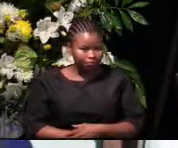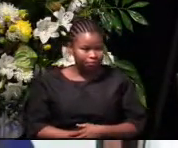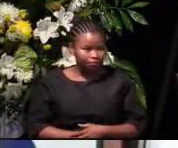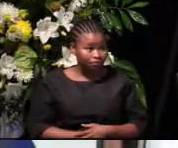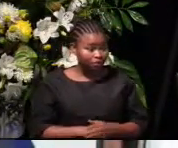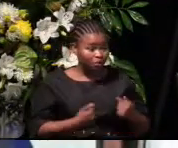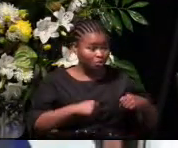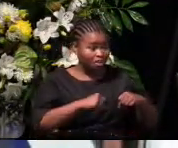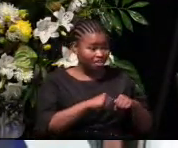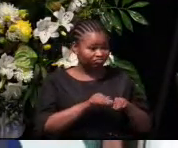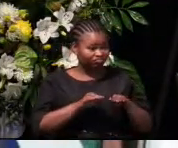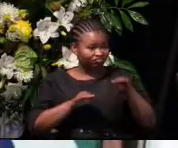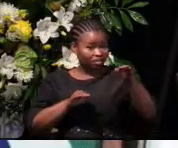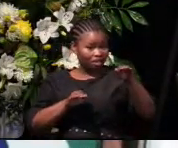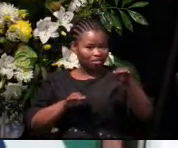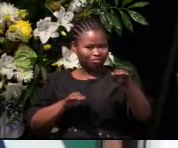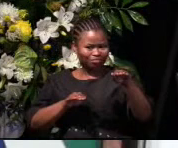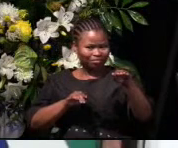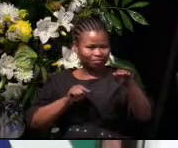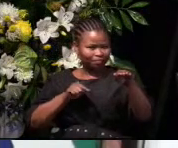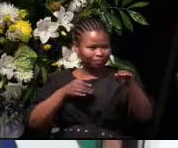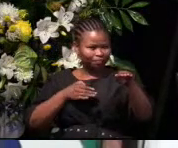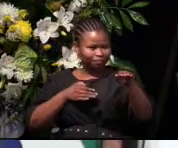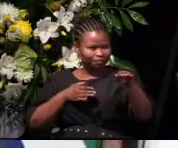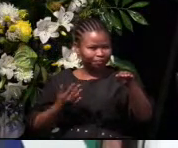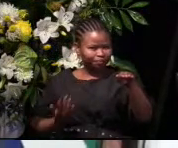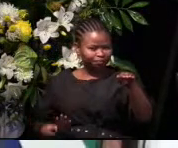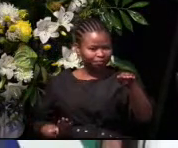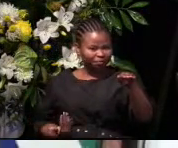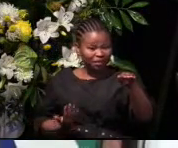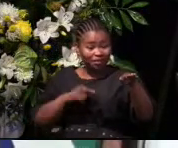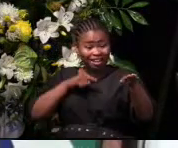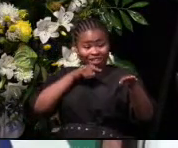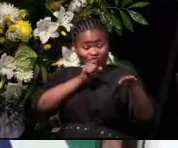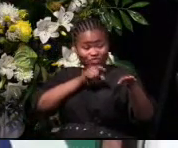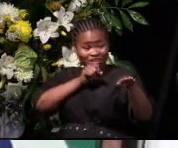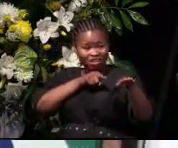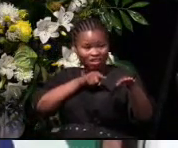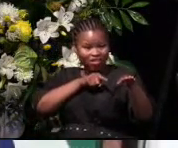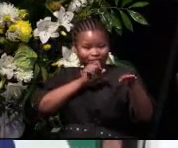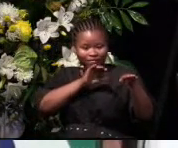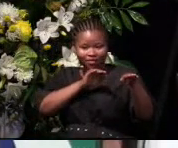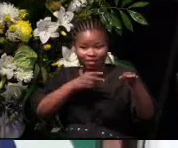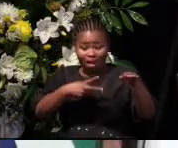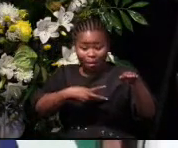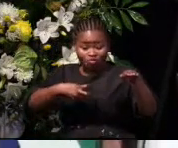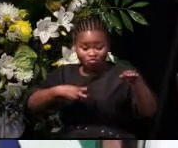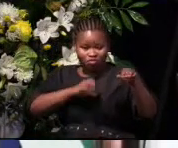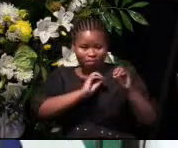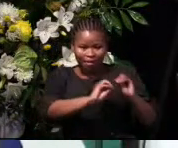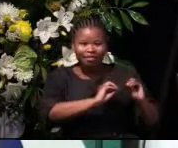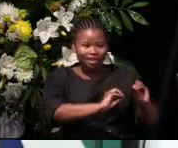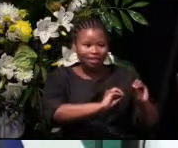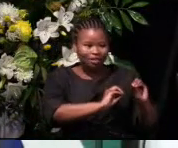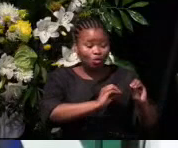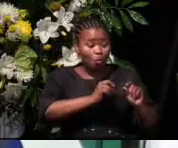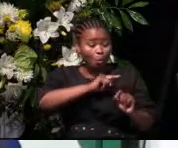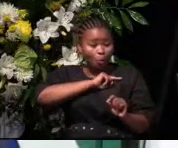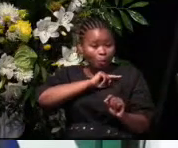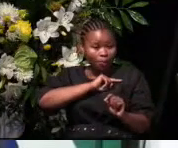we have the highways now except that the highway Heist is there it's